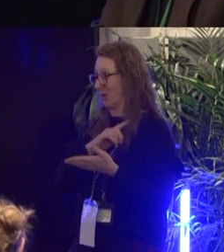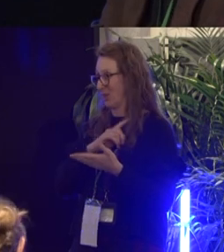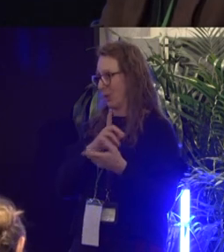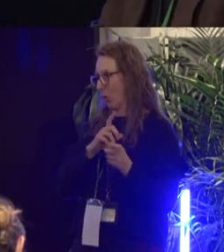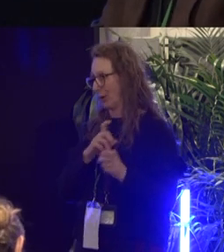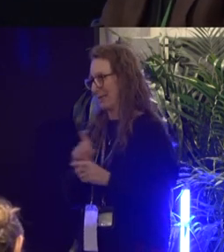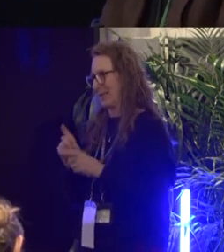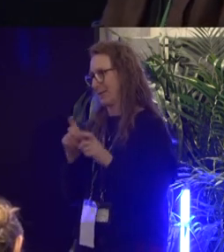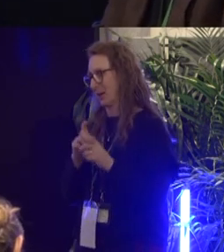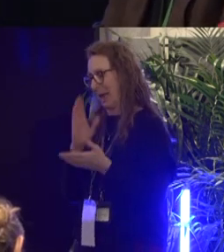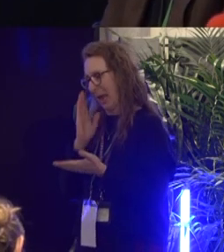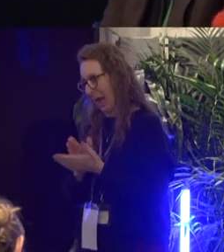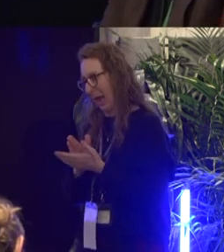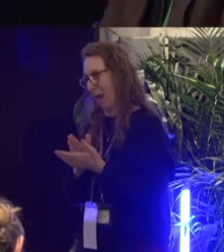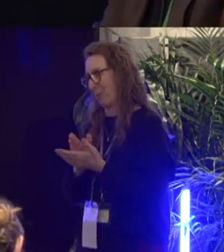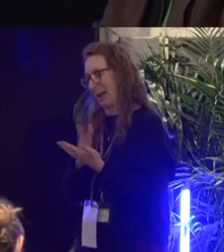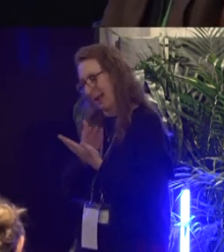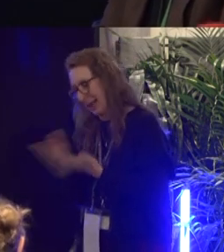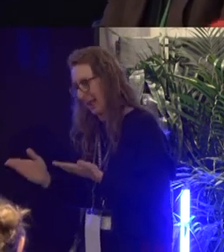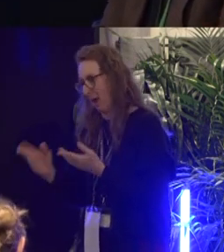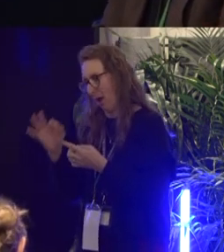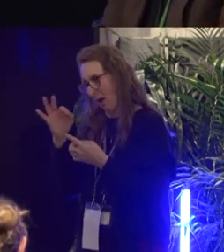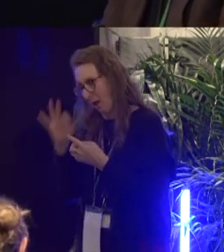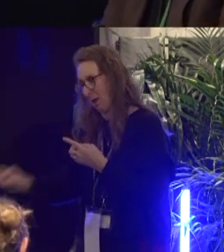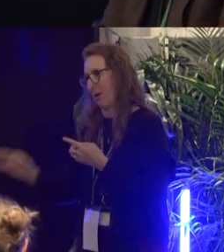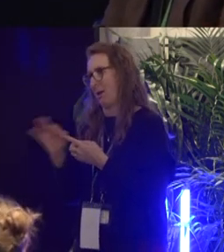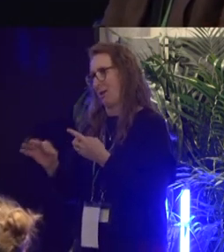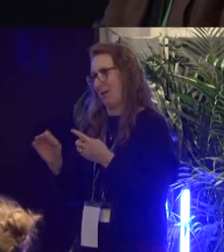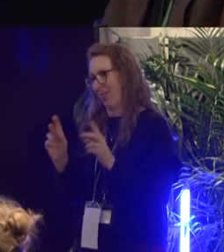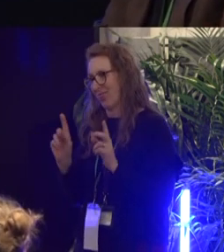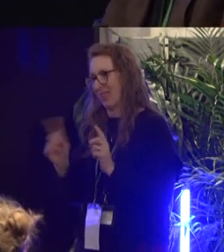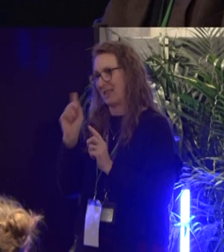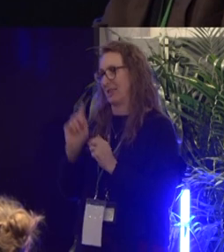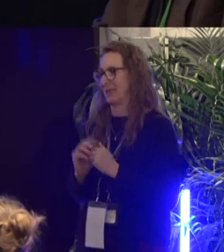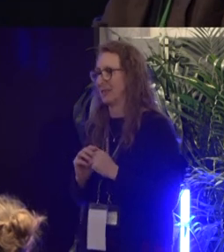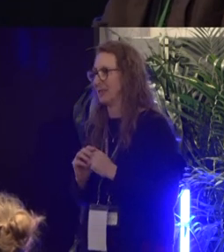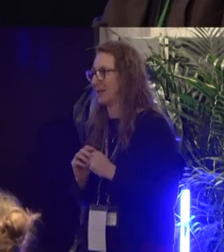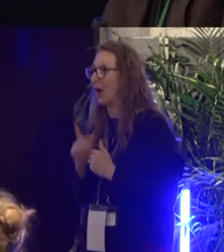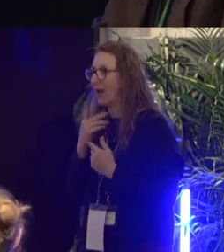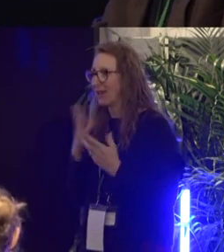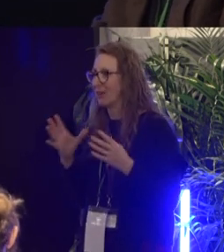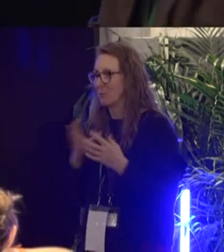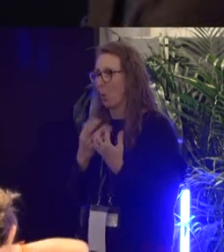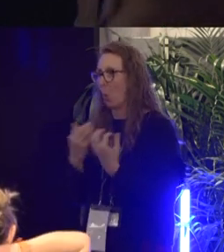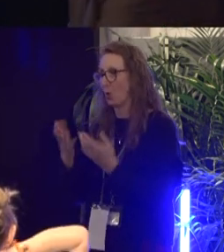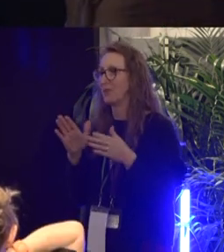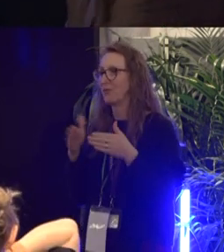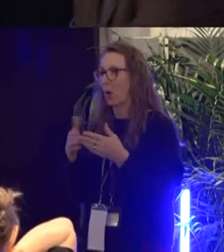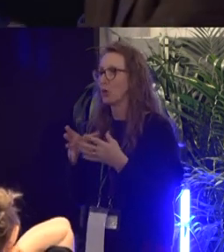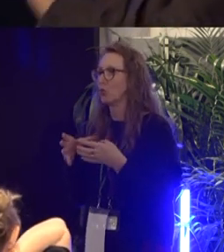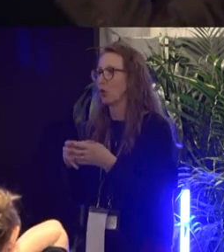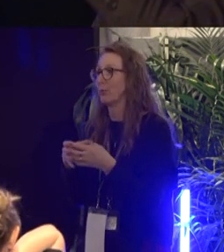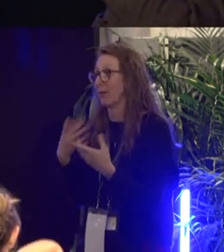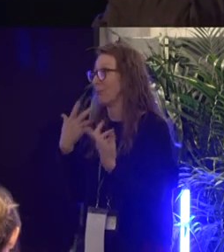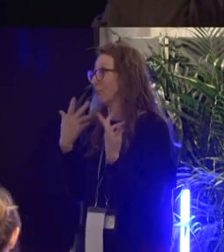consistent definition across, you know, even the small audience focus groups that we